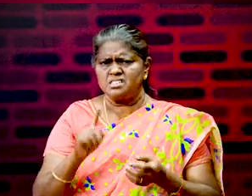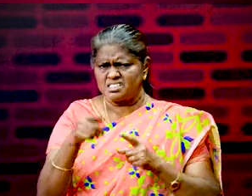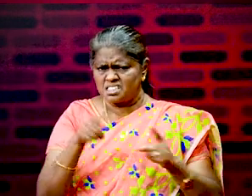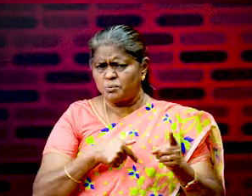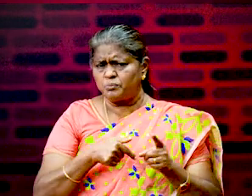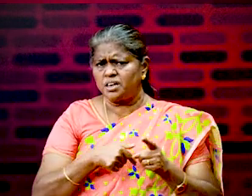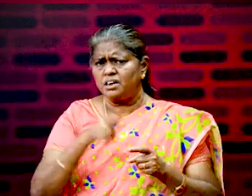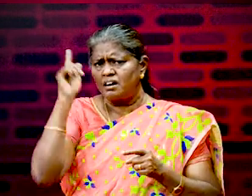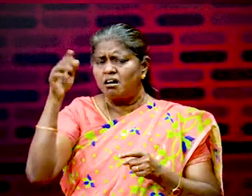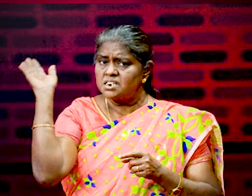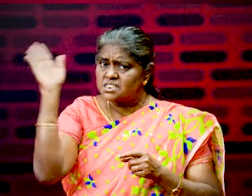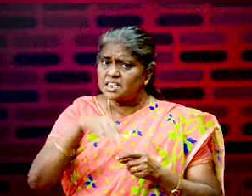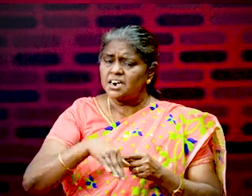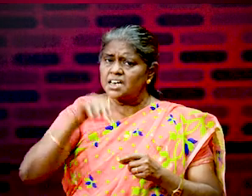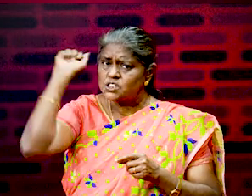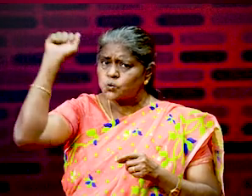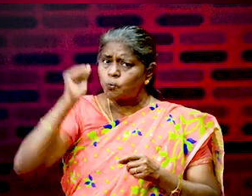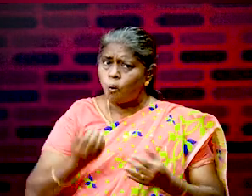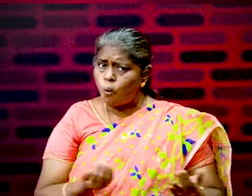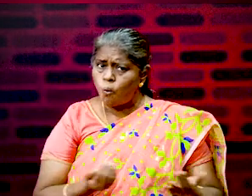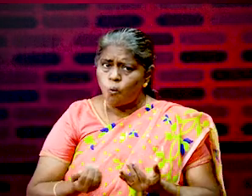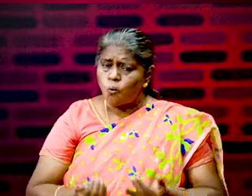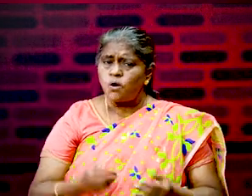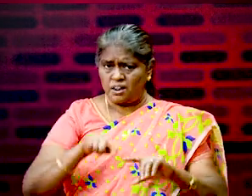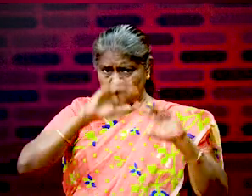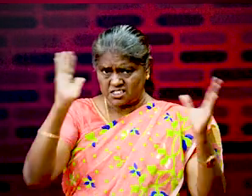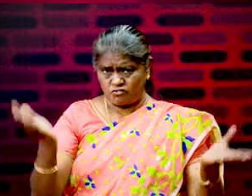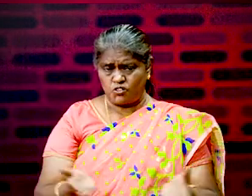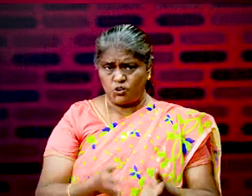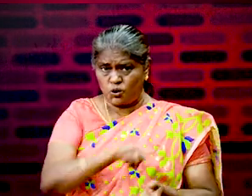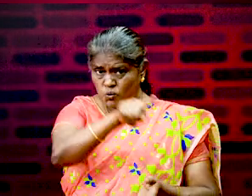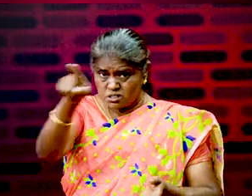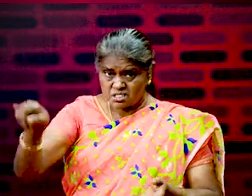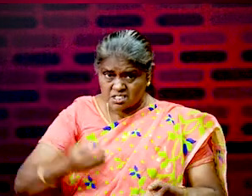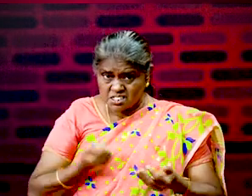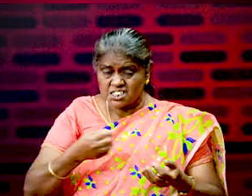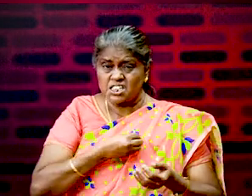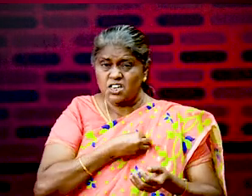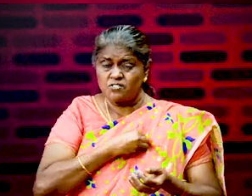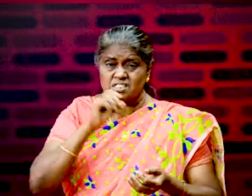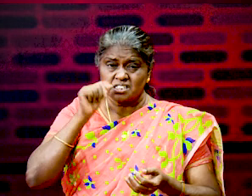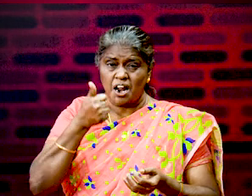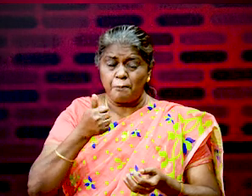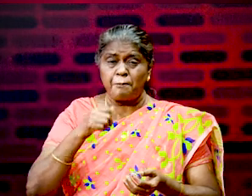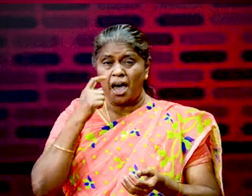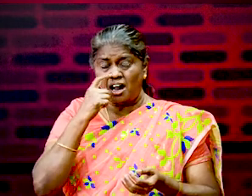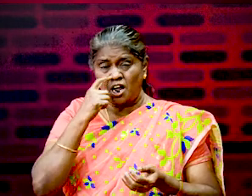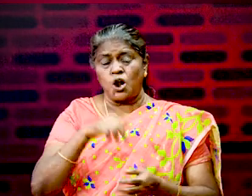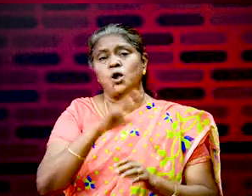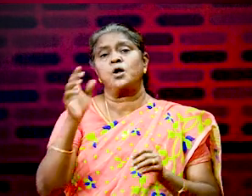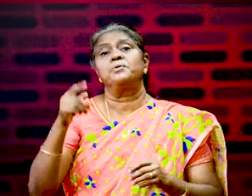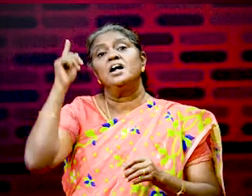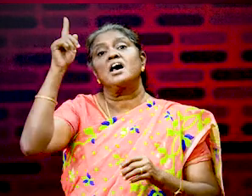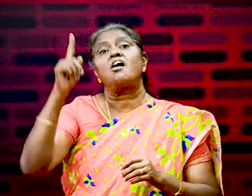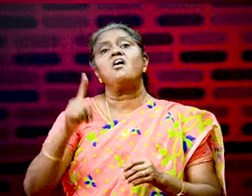sinners, to be with us, to live with us. God sent His Son. So here God says, I will come